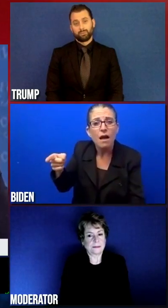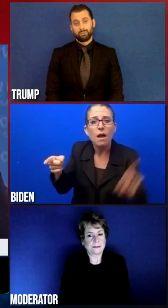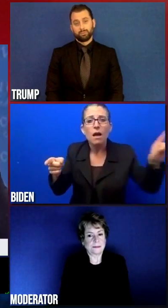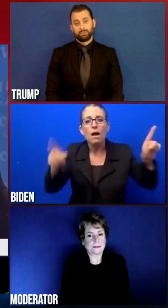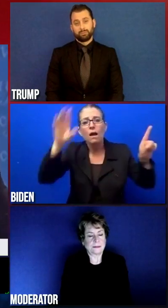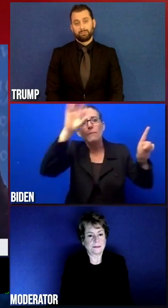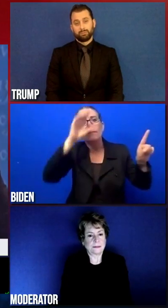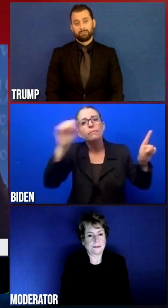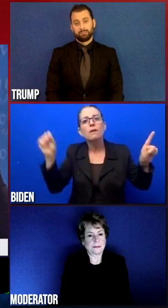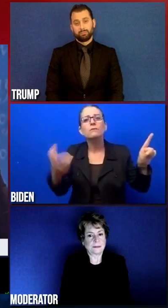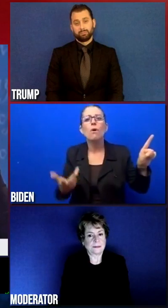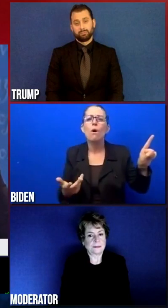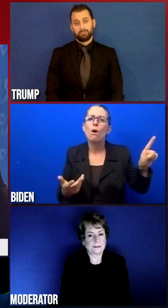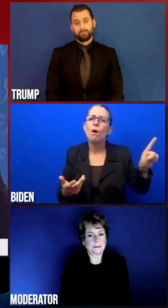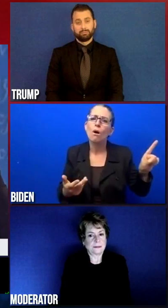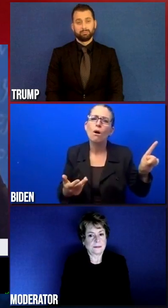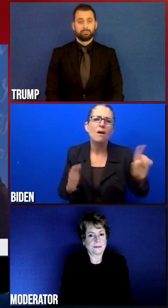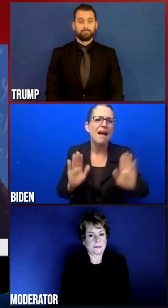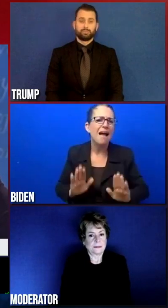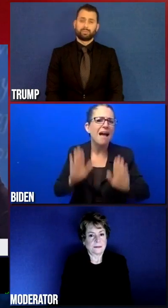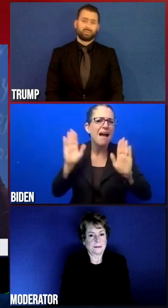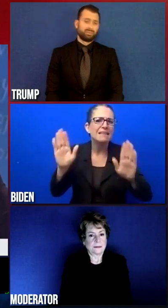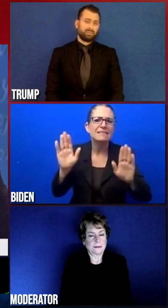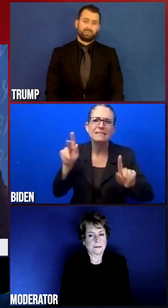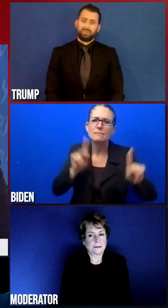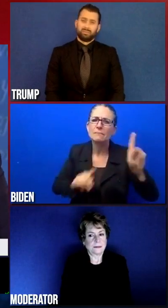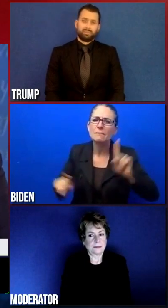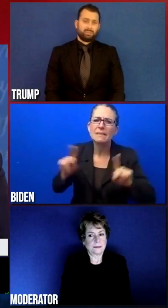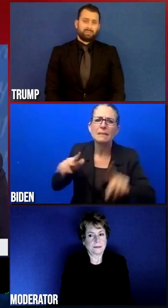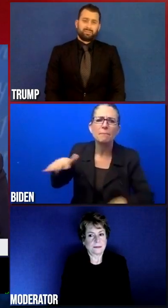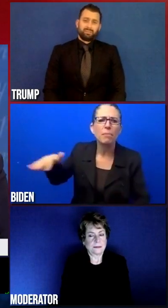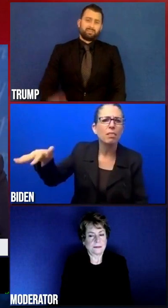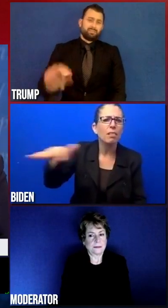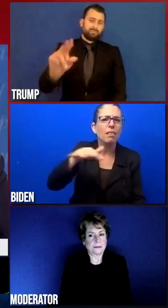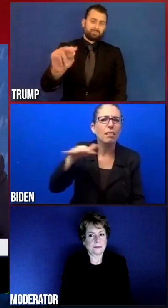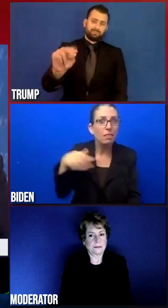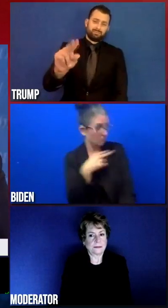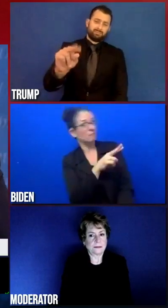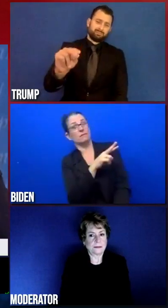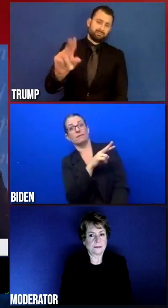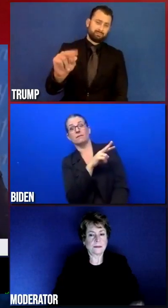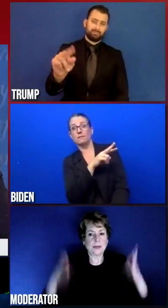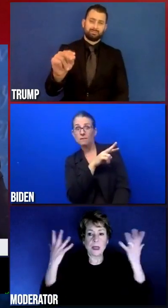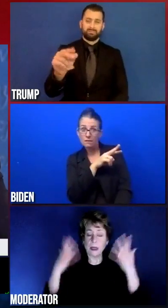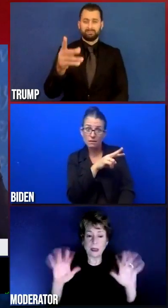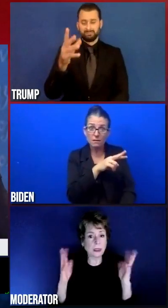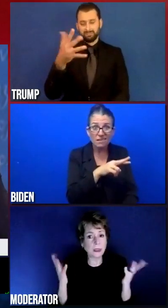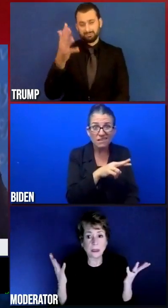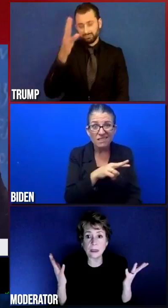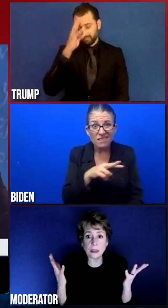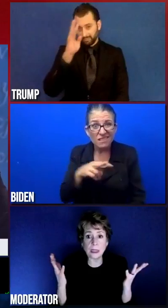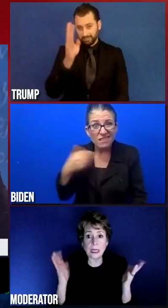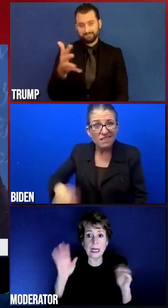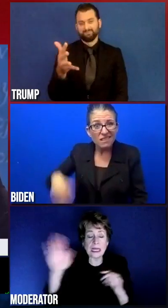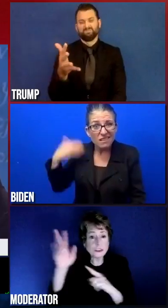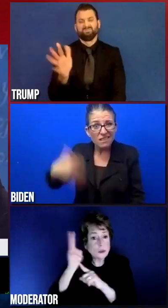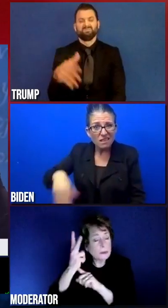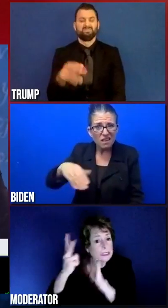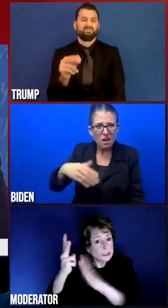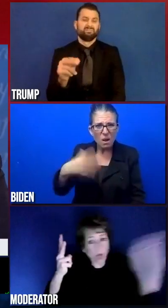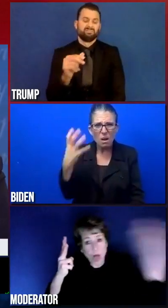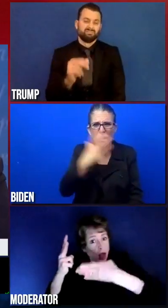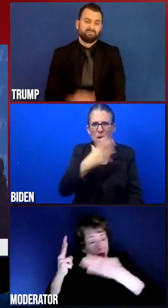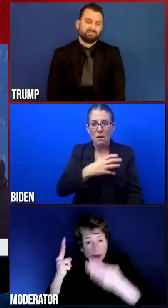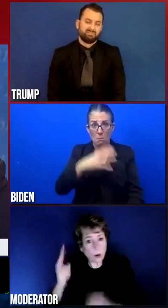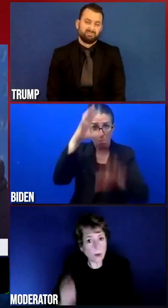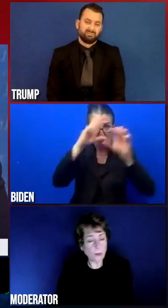No president has ever said anything like that. It is whose Now, 2 second, minutes, sir. second point I'd make to you is that